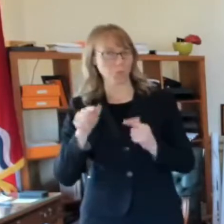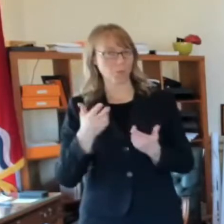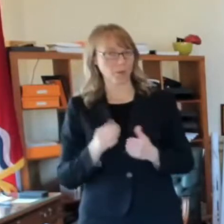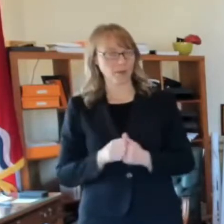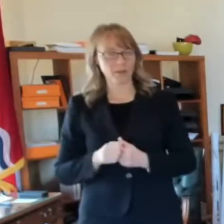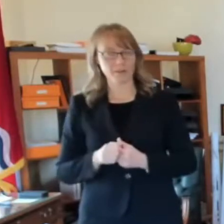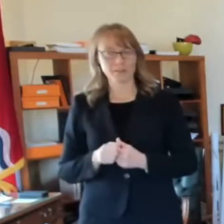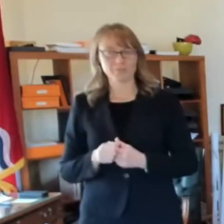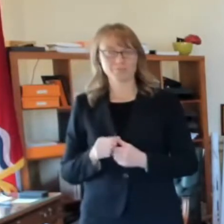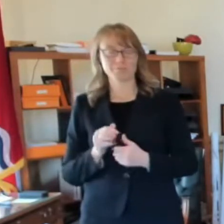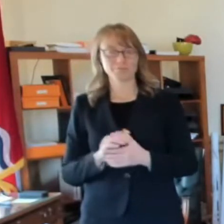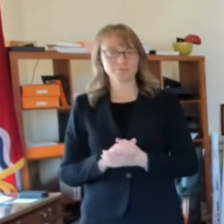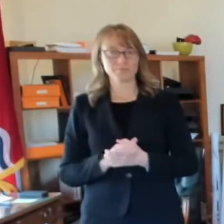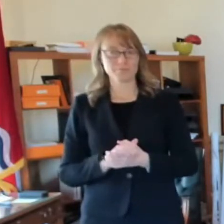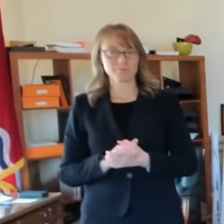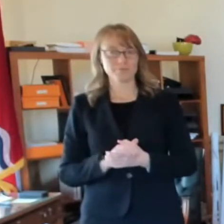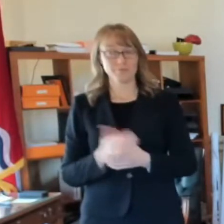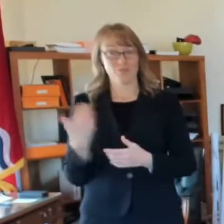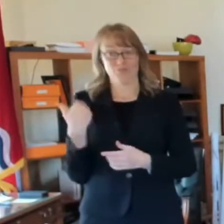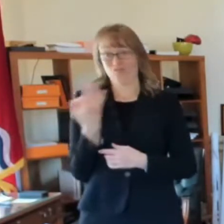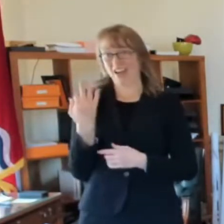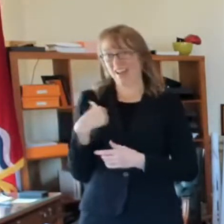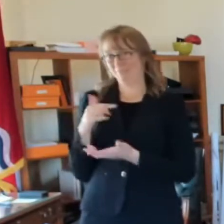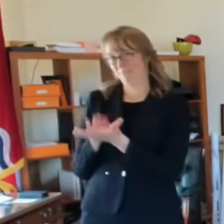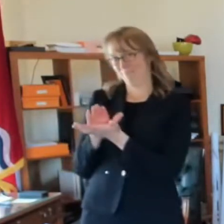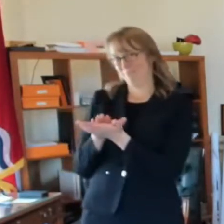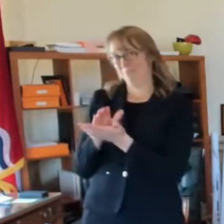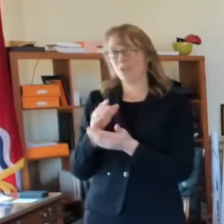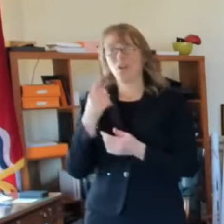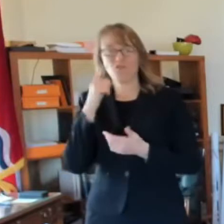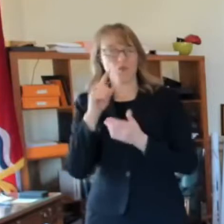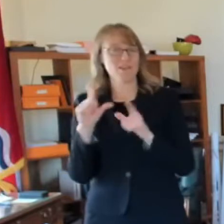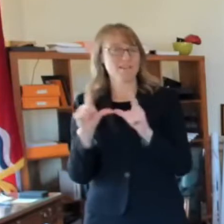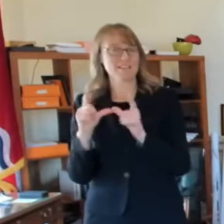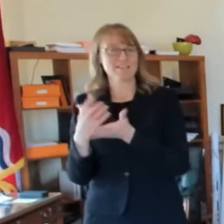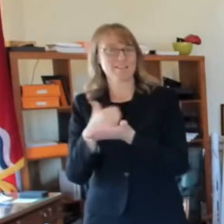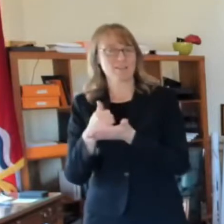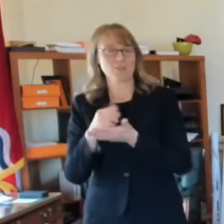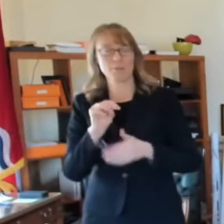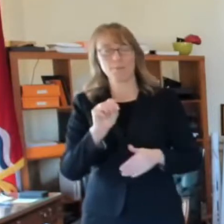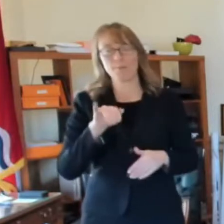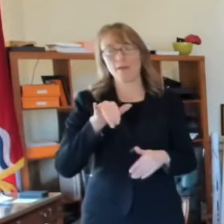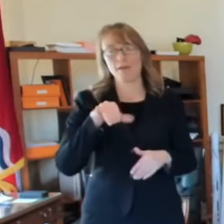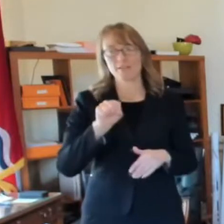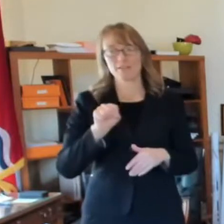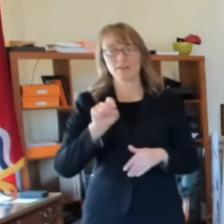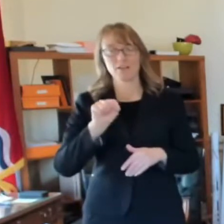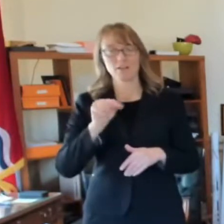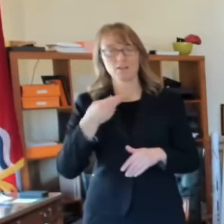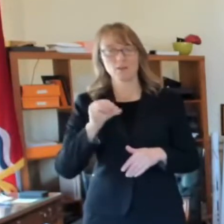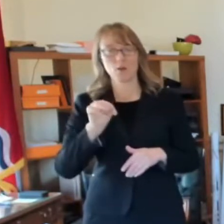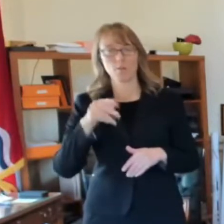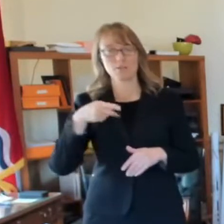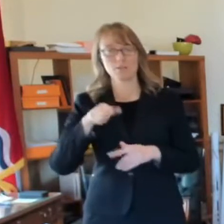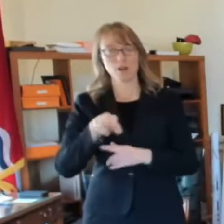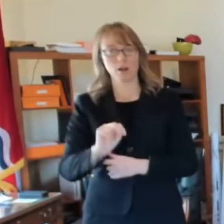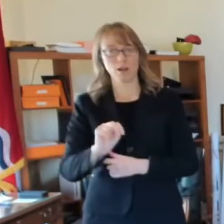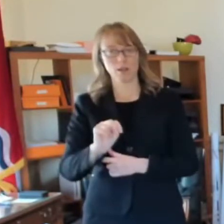gave a shout out, I'm going to do it again, to license collector Mavis Thompson, because she has made the